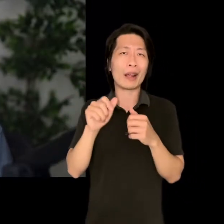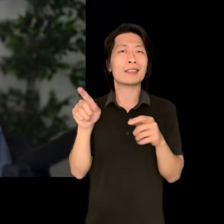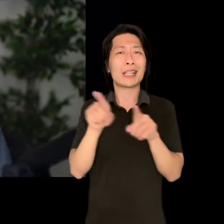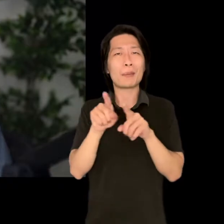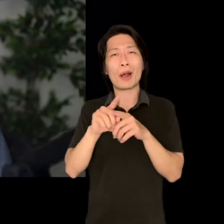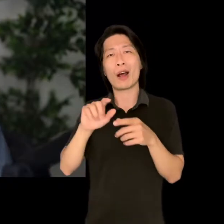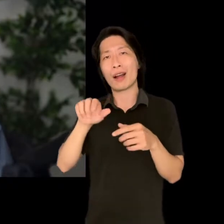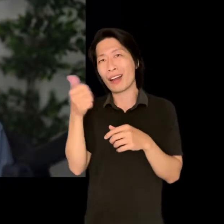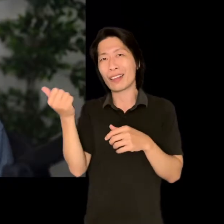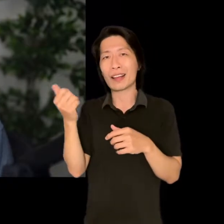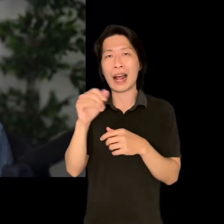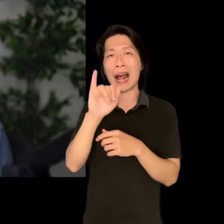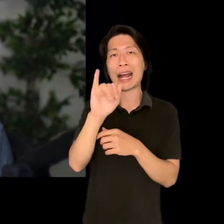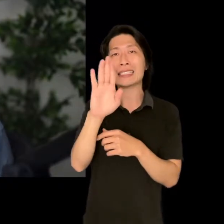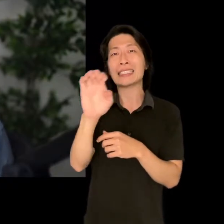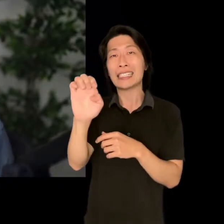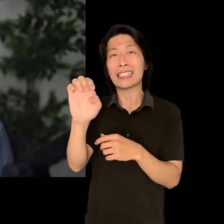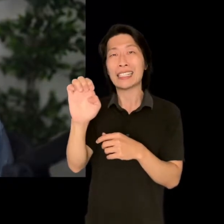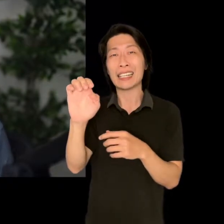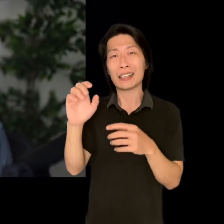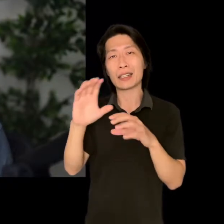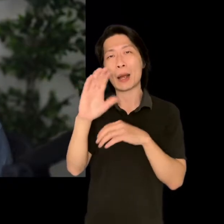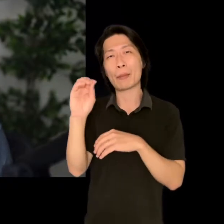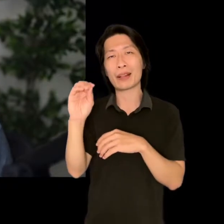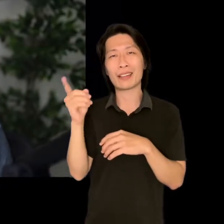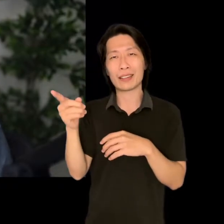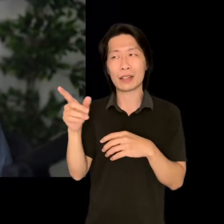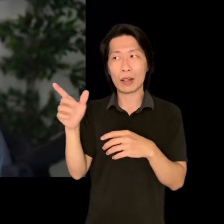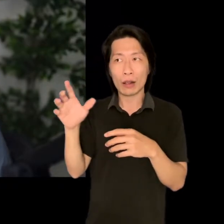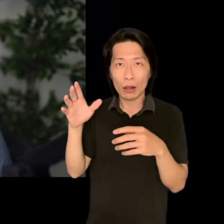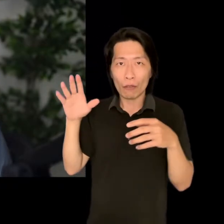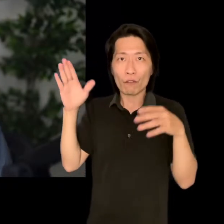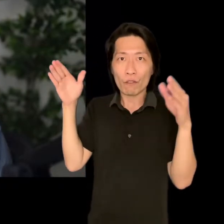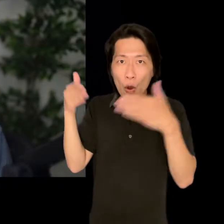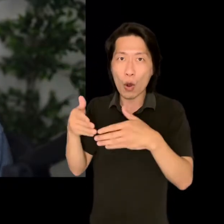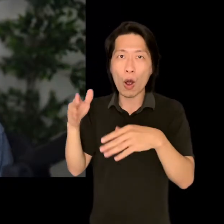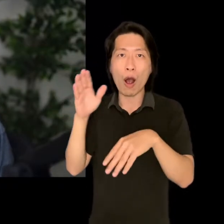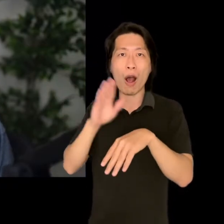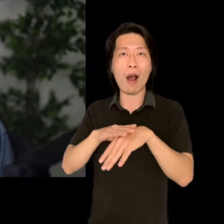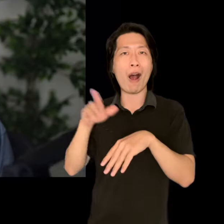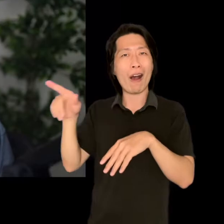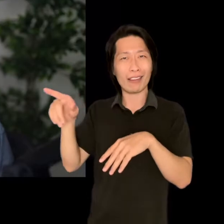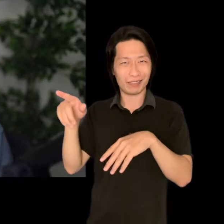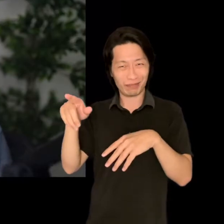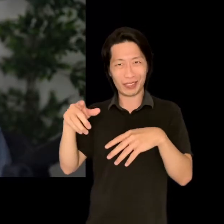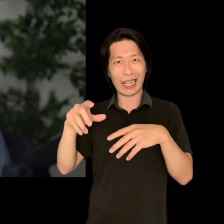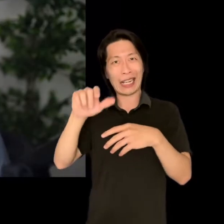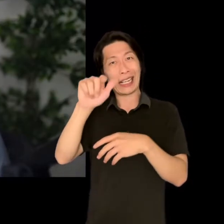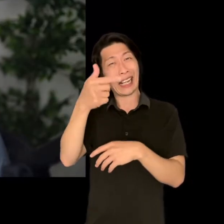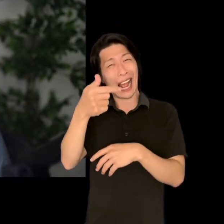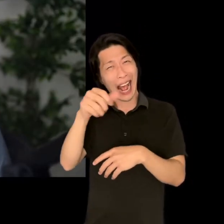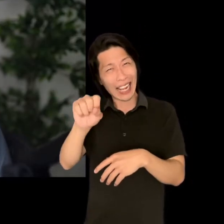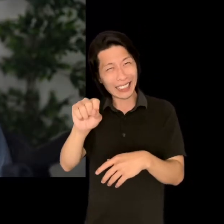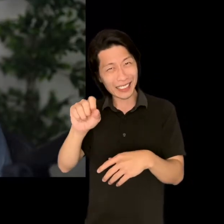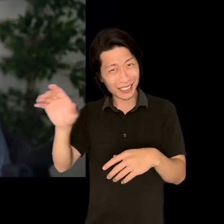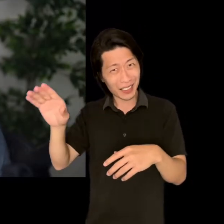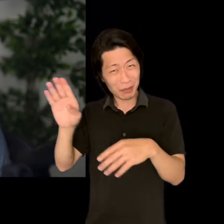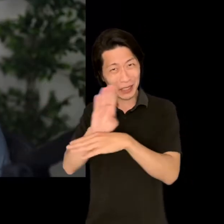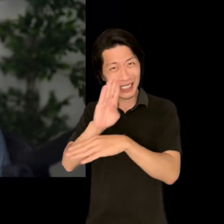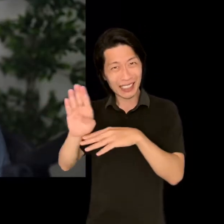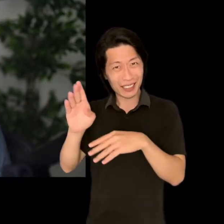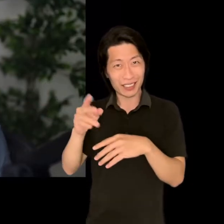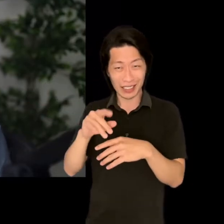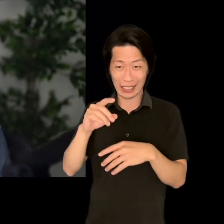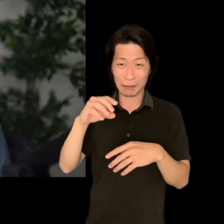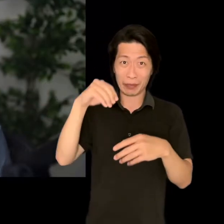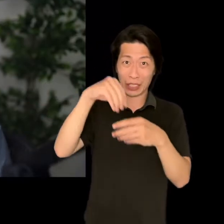OEM companies. Volkswagen has built their entire business on gas or internal combustion engines, and the entire